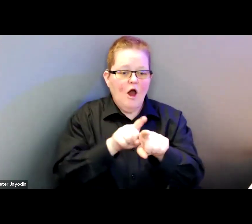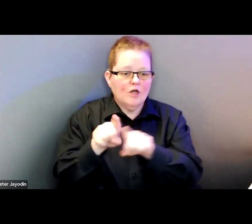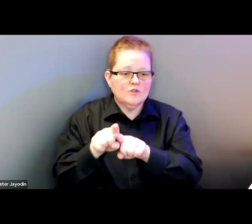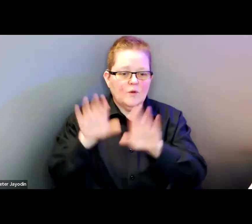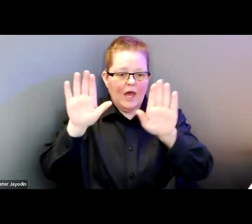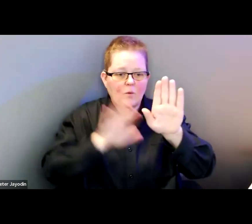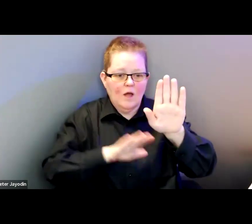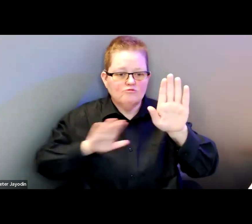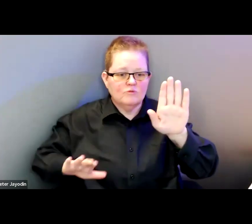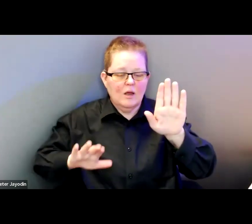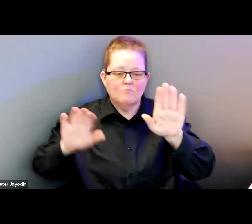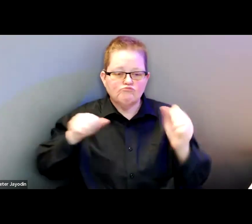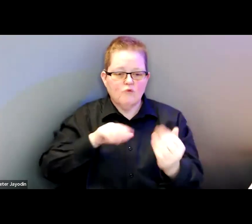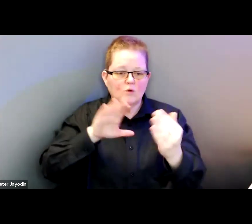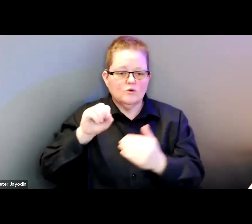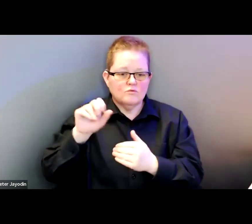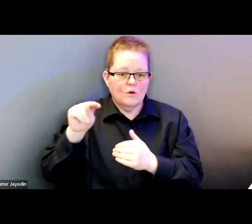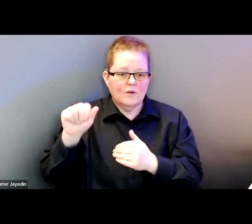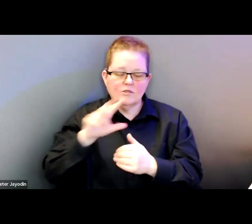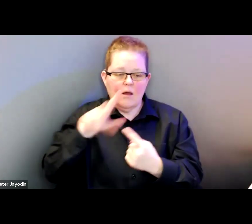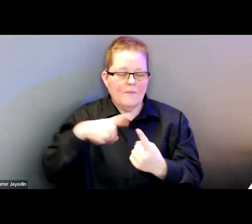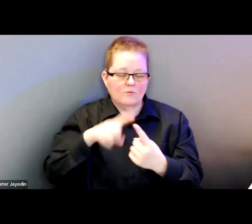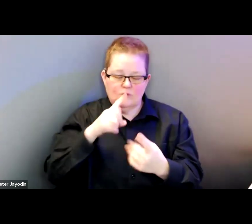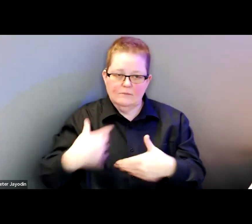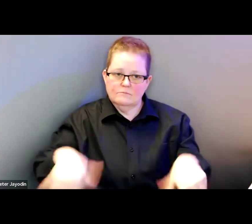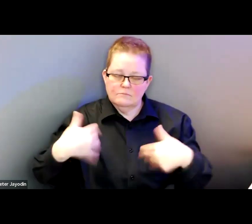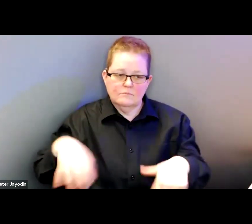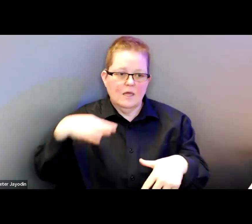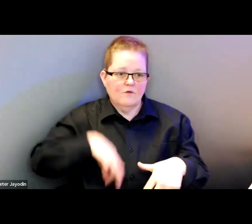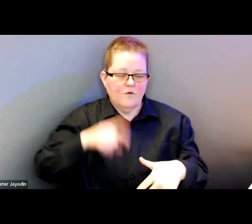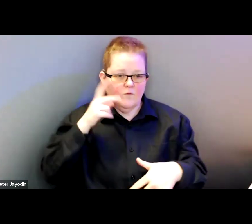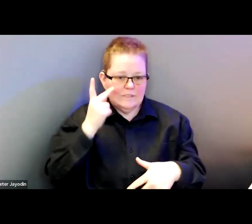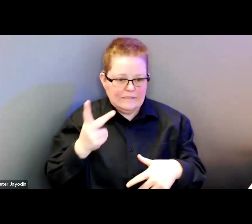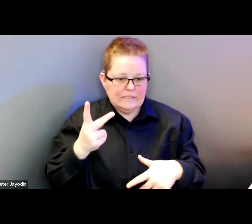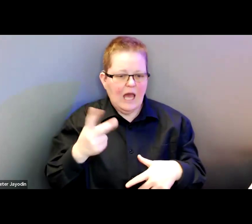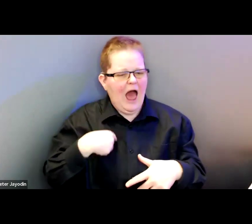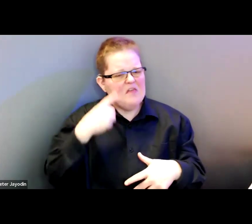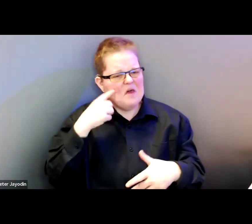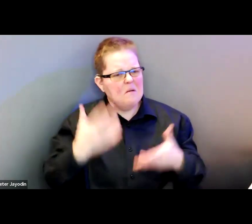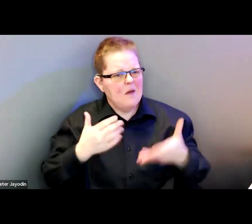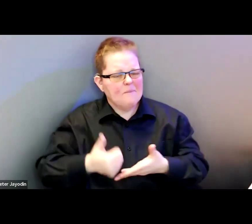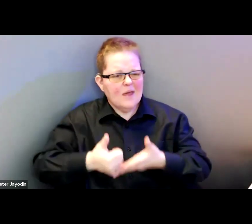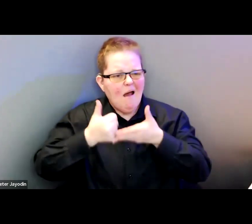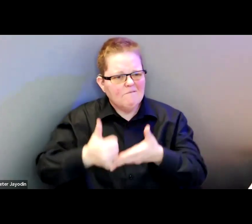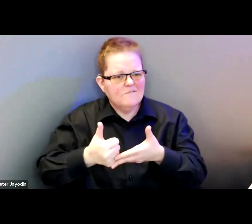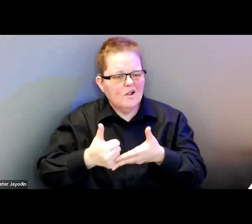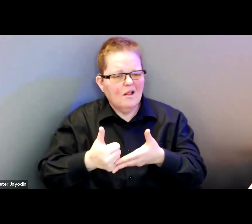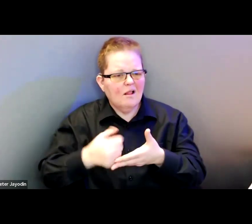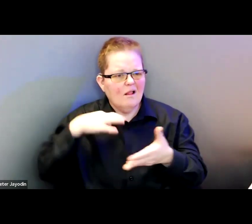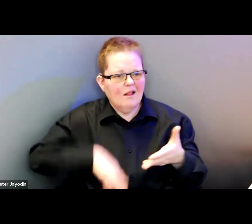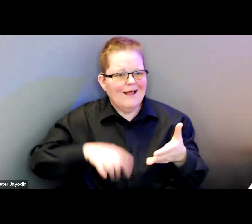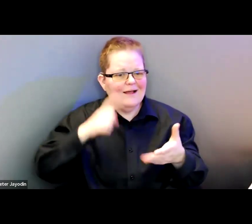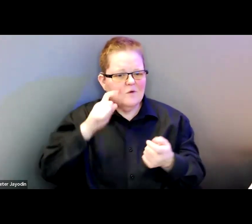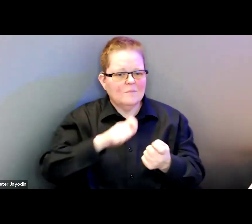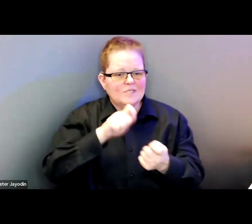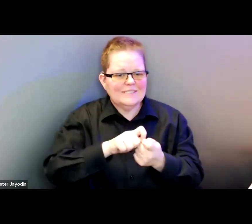was super useful. I think that it might be helpful, particularly in light of a presentation that's coming